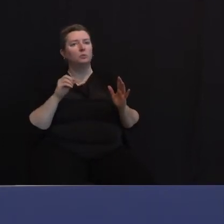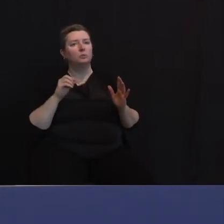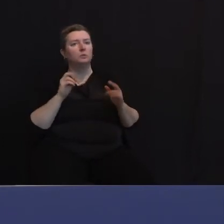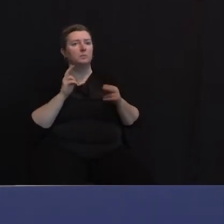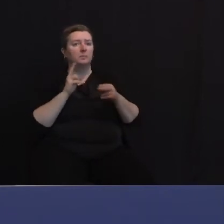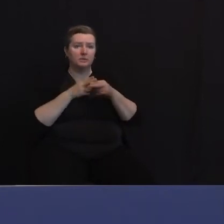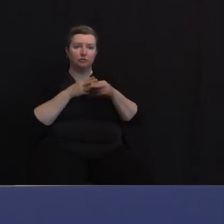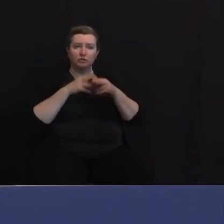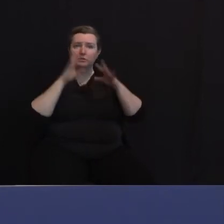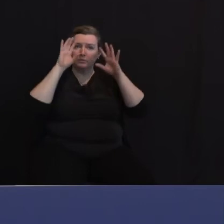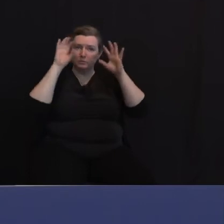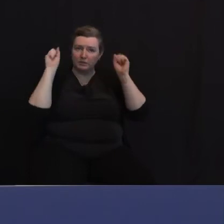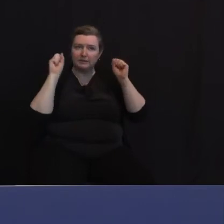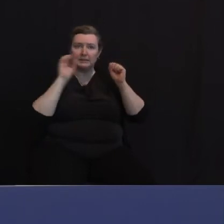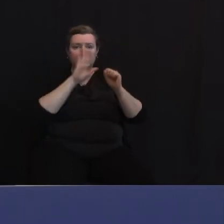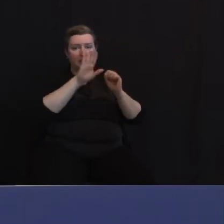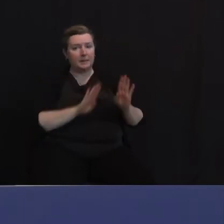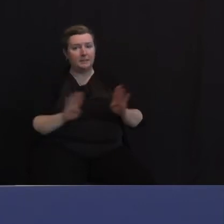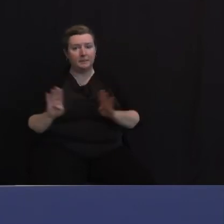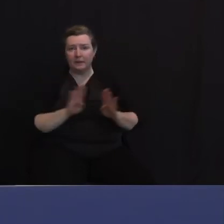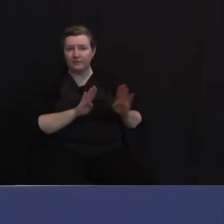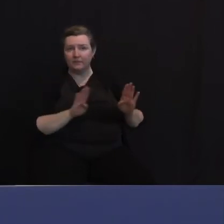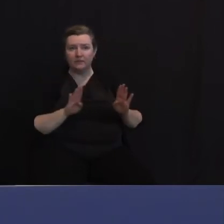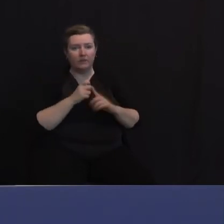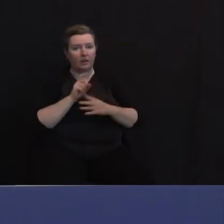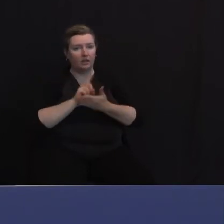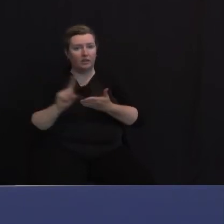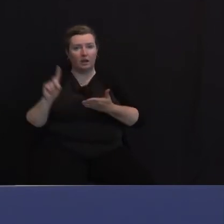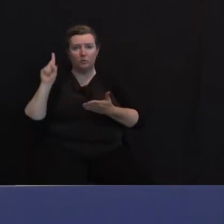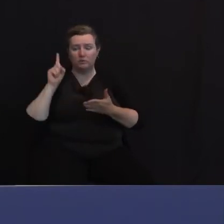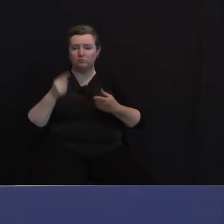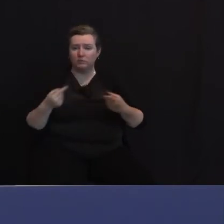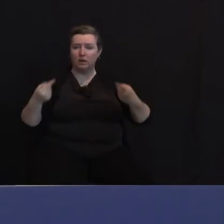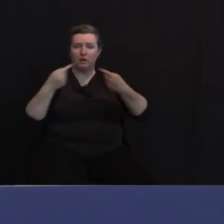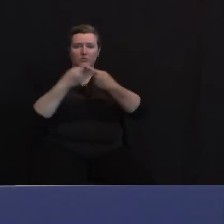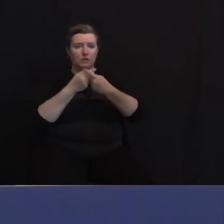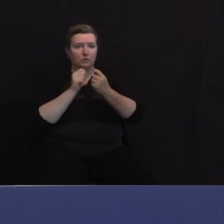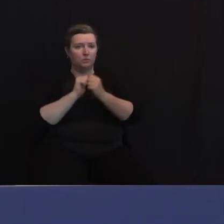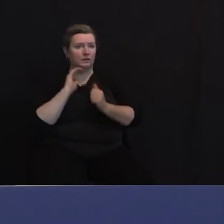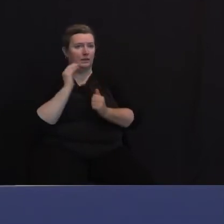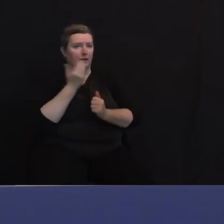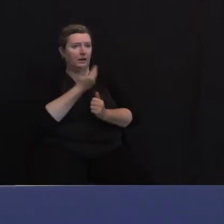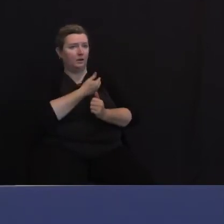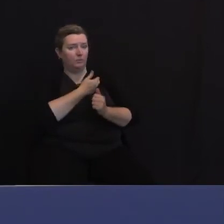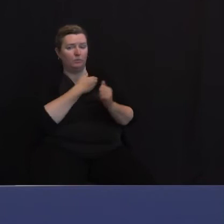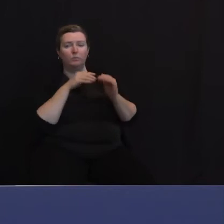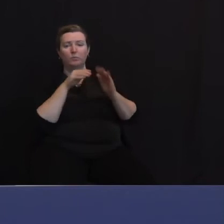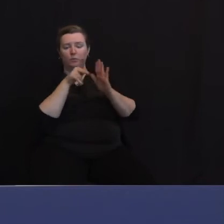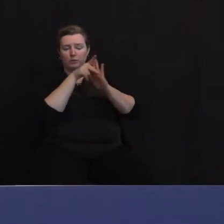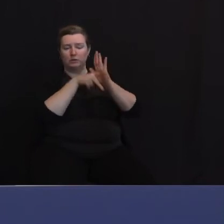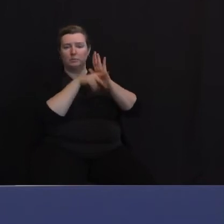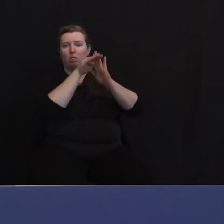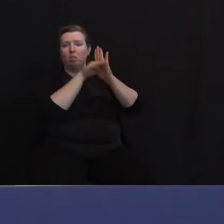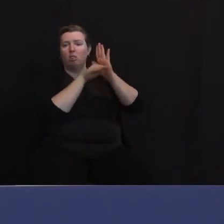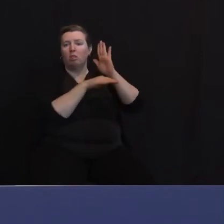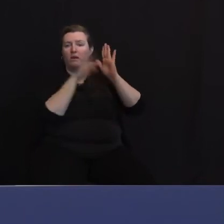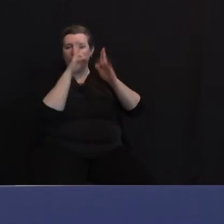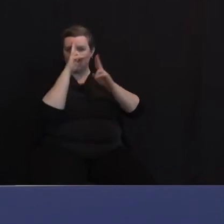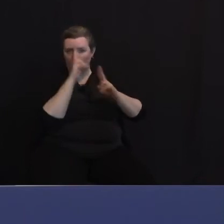what we all witnessed last week runs directly counter to our core principles of honor, duty, and